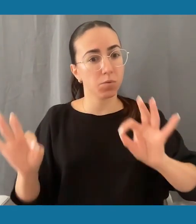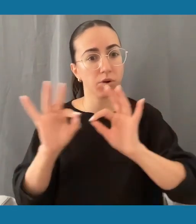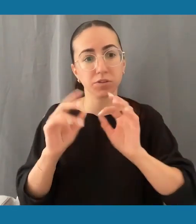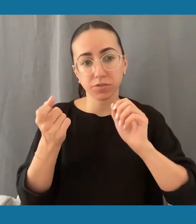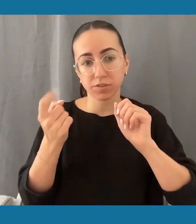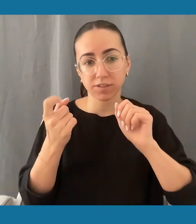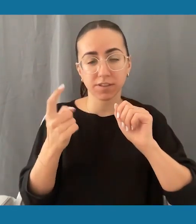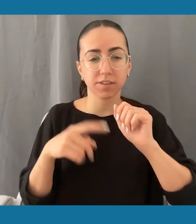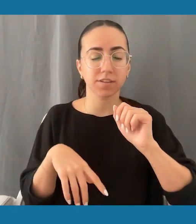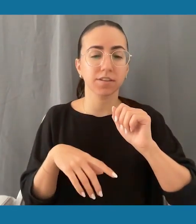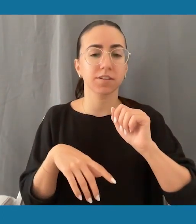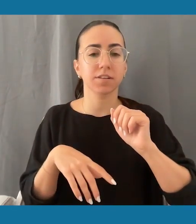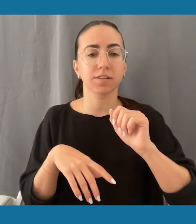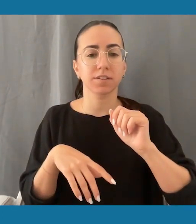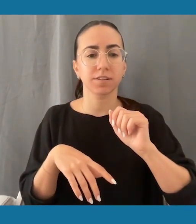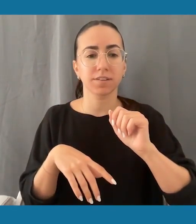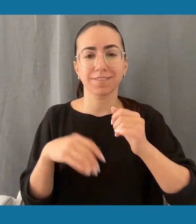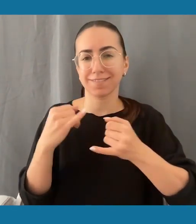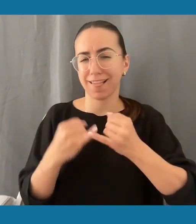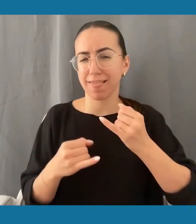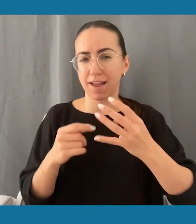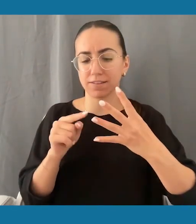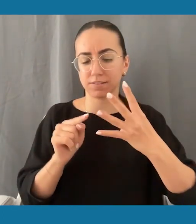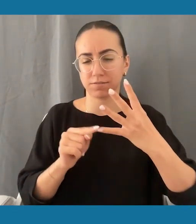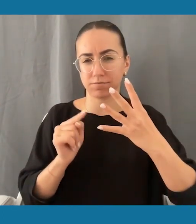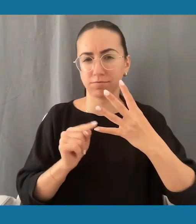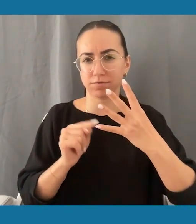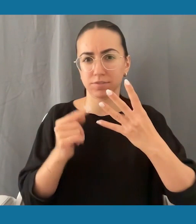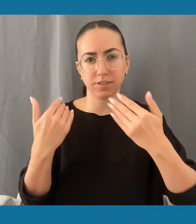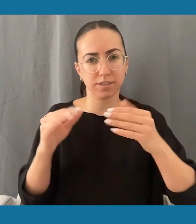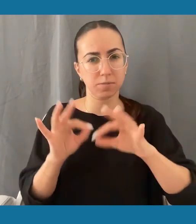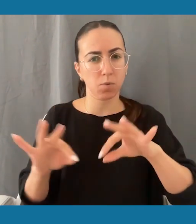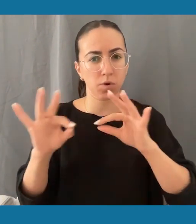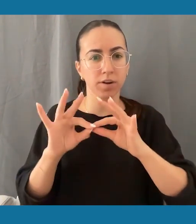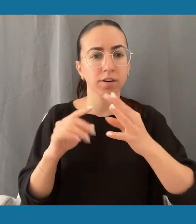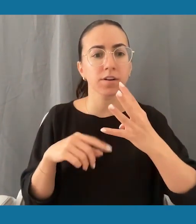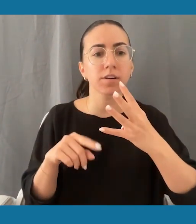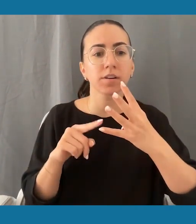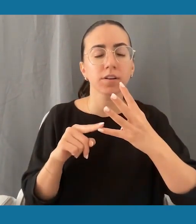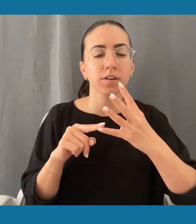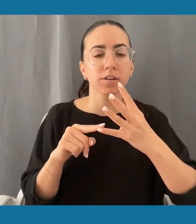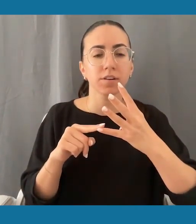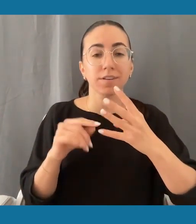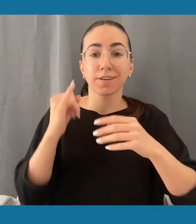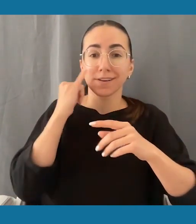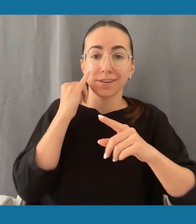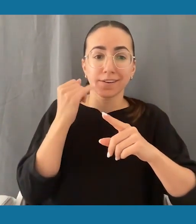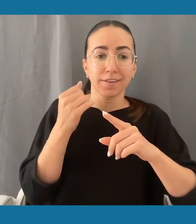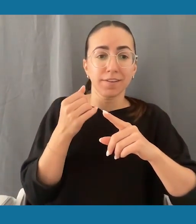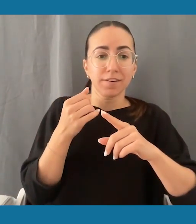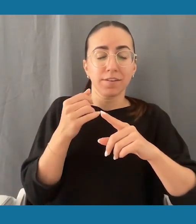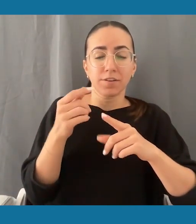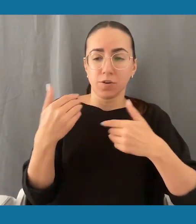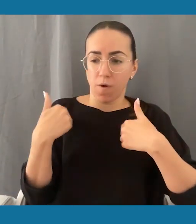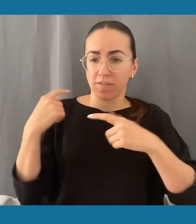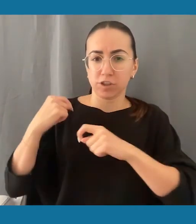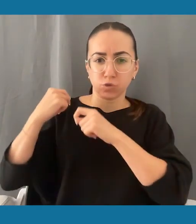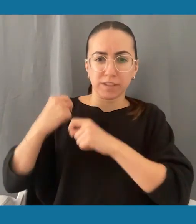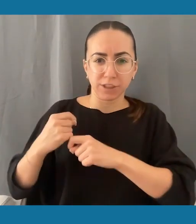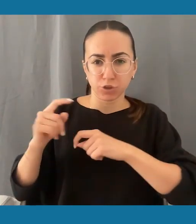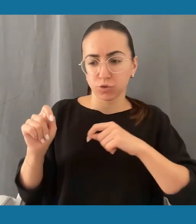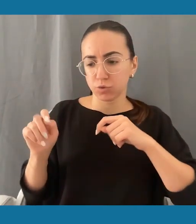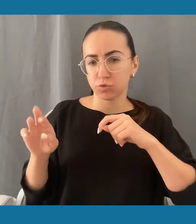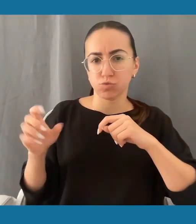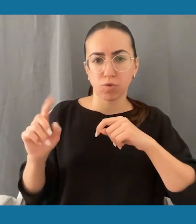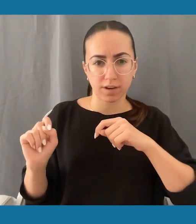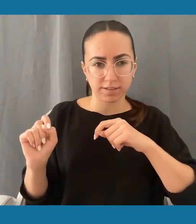to understand this last point on this slide so far, which is if you use a traditional